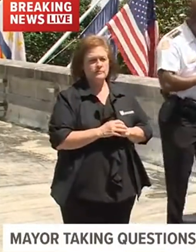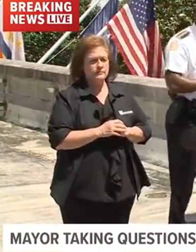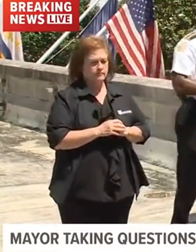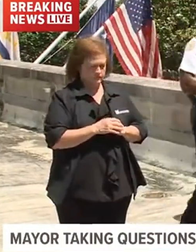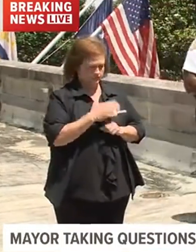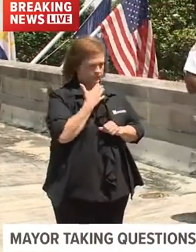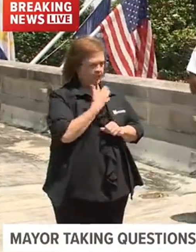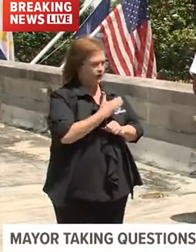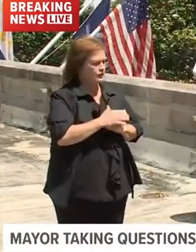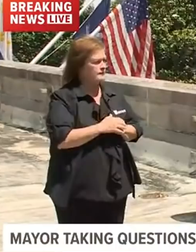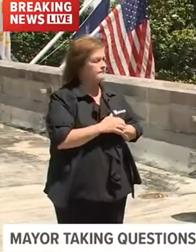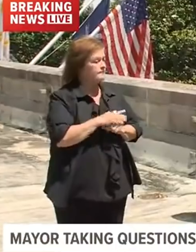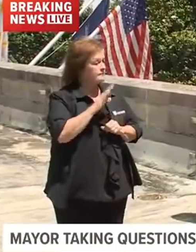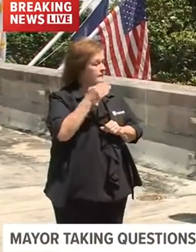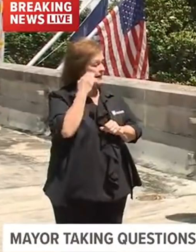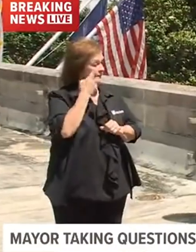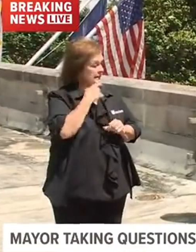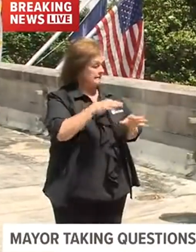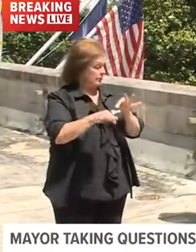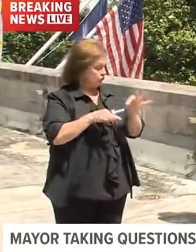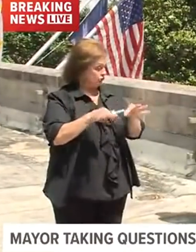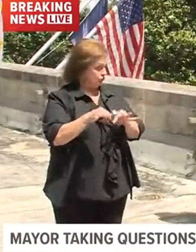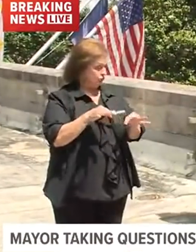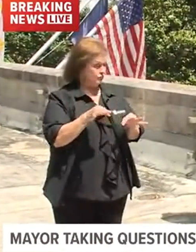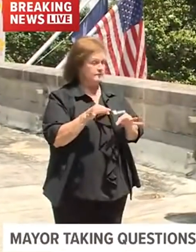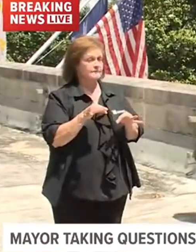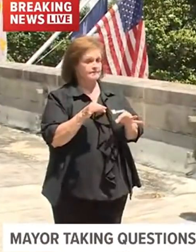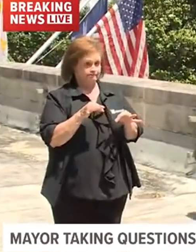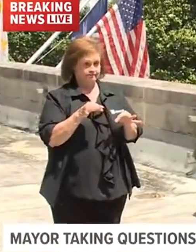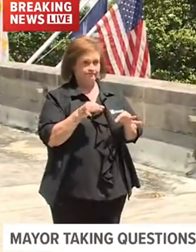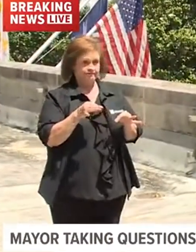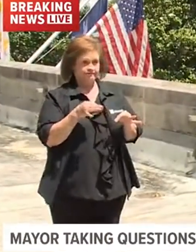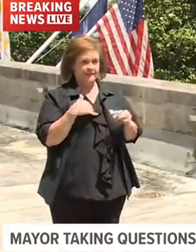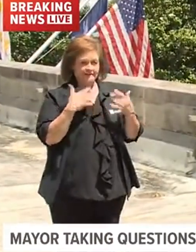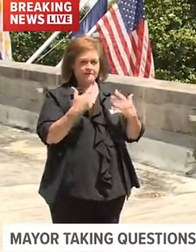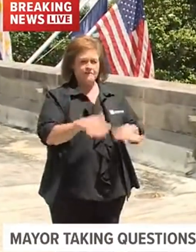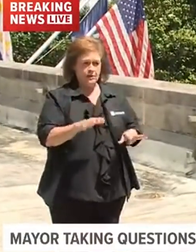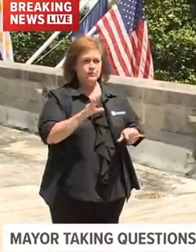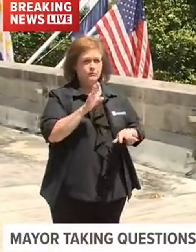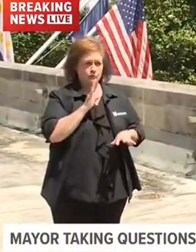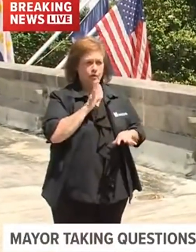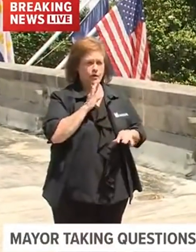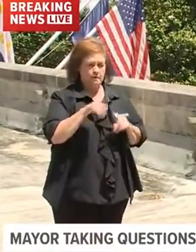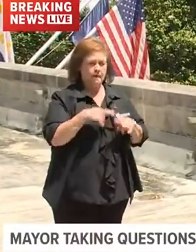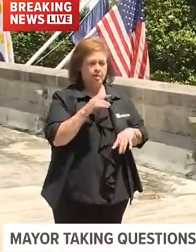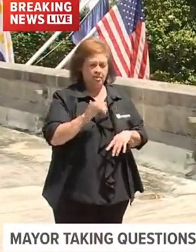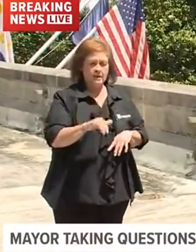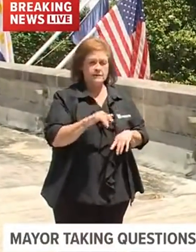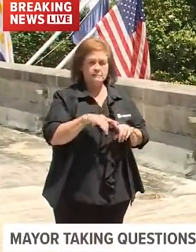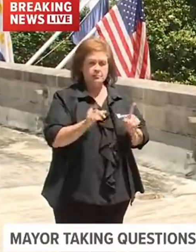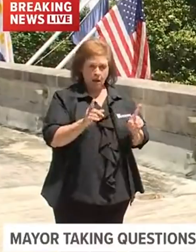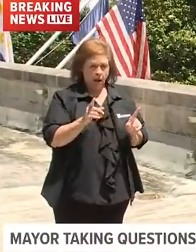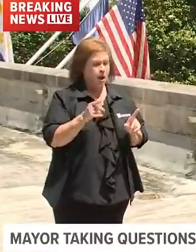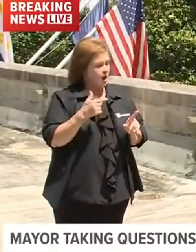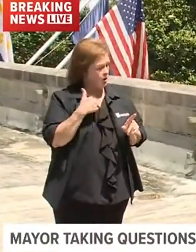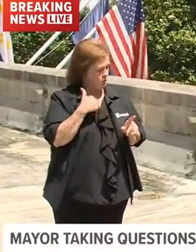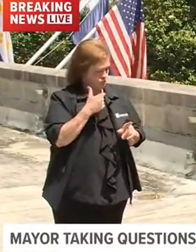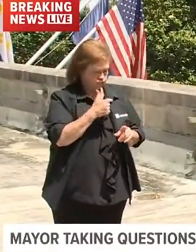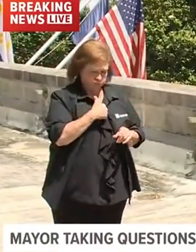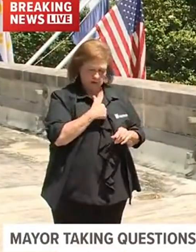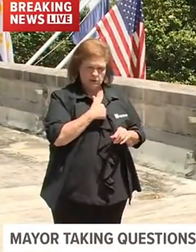Chief. Thank you, Mayor. As the mayor mentioned, I think our actions have spoken louder than words. From day one, we have been side by